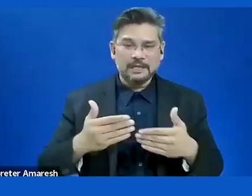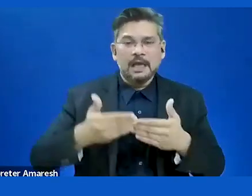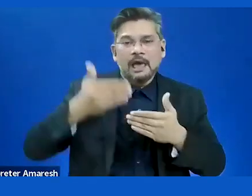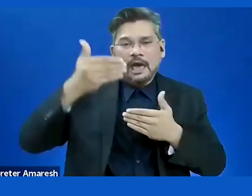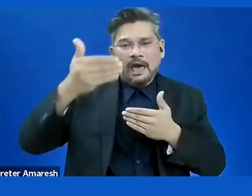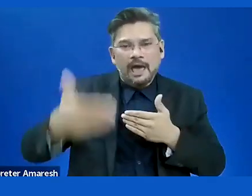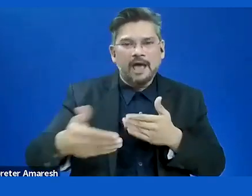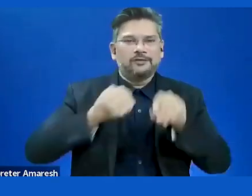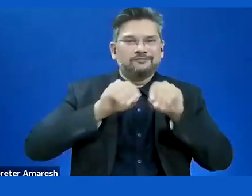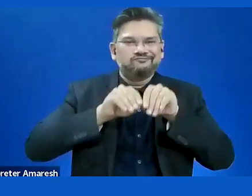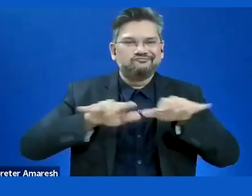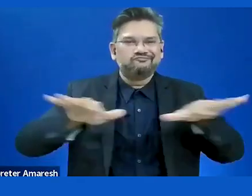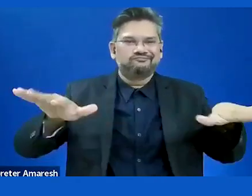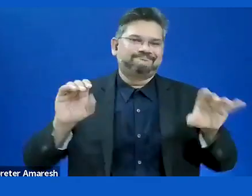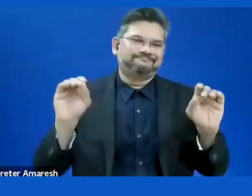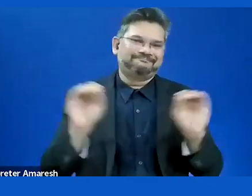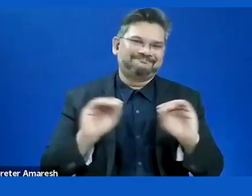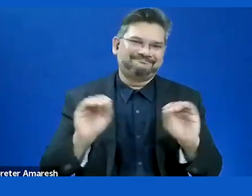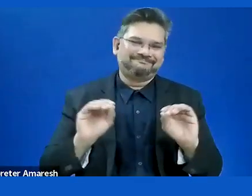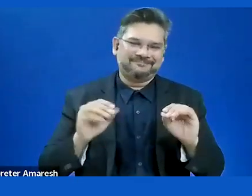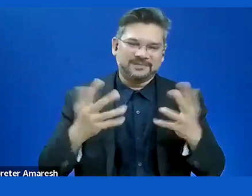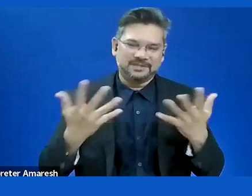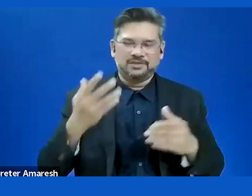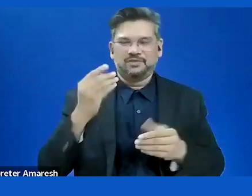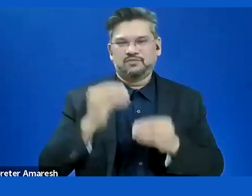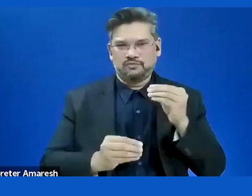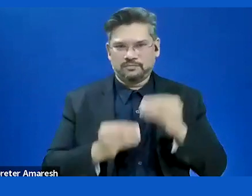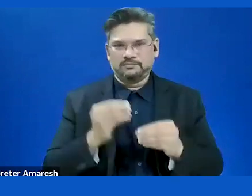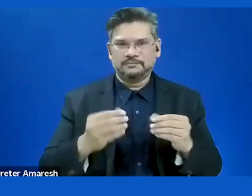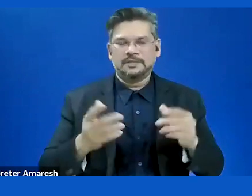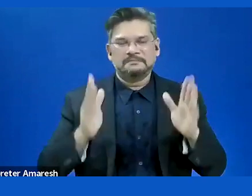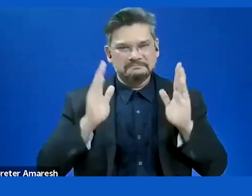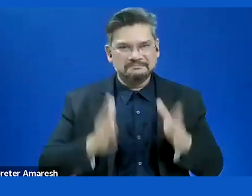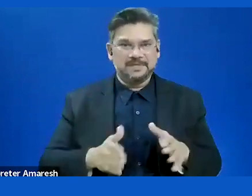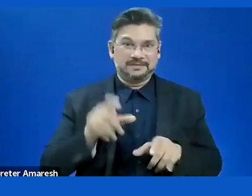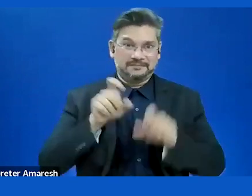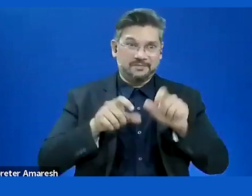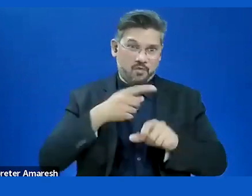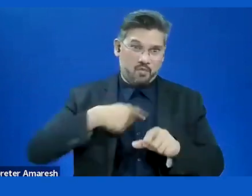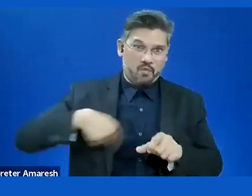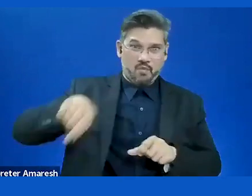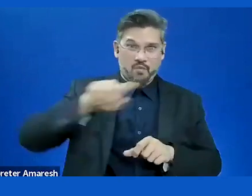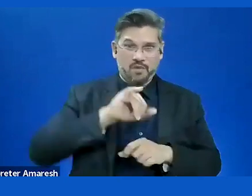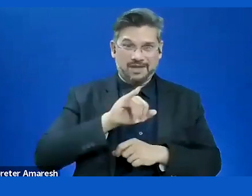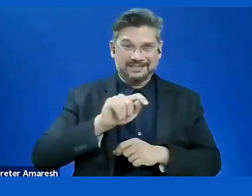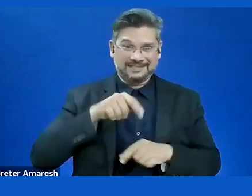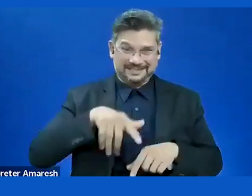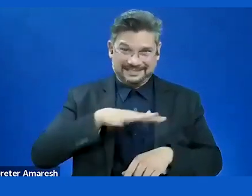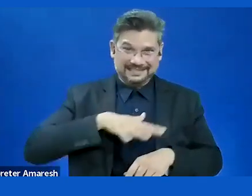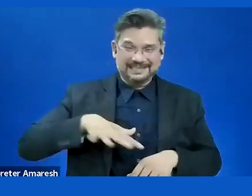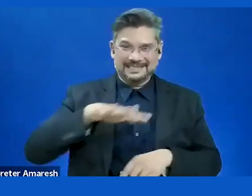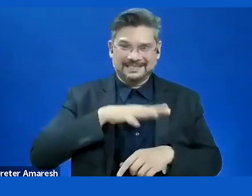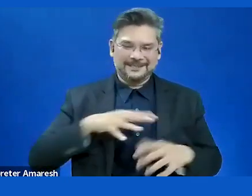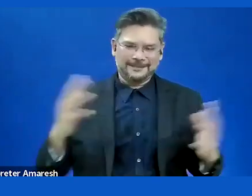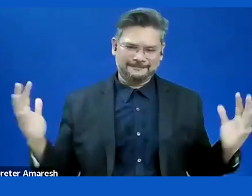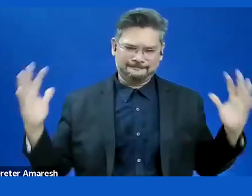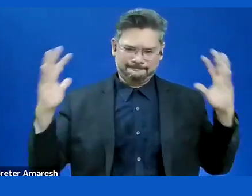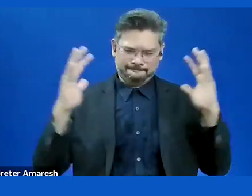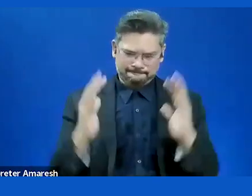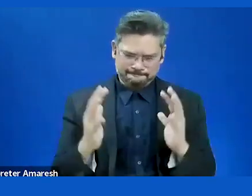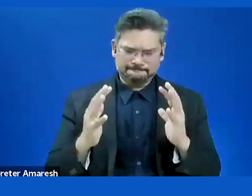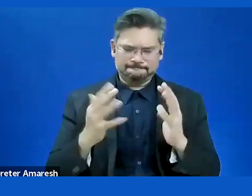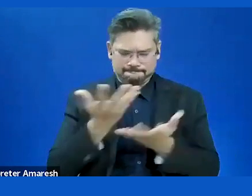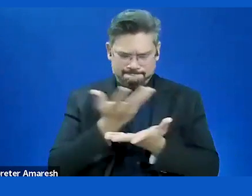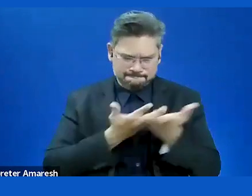as an industry to sit down and think about what should inclusive AI look like? What